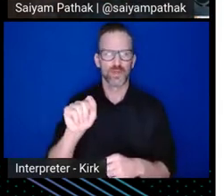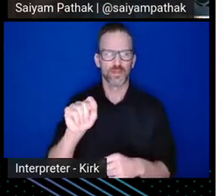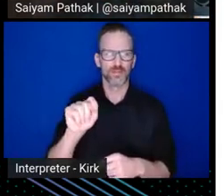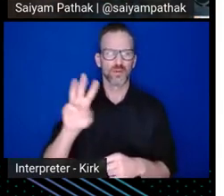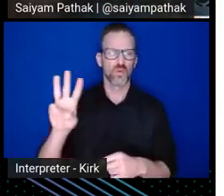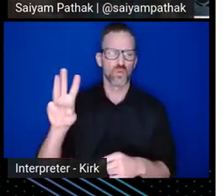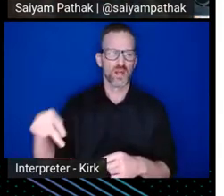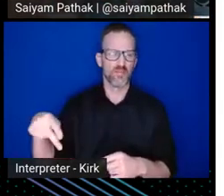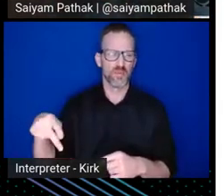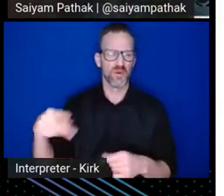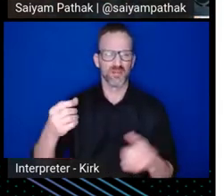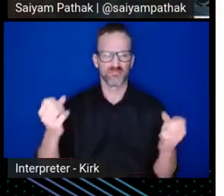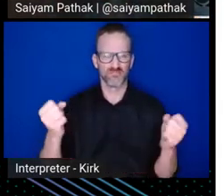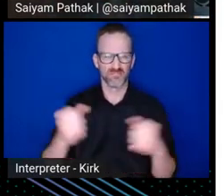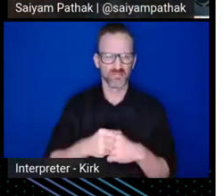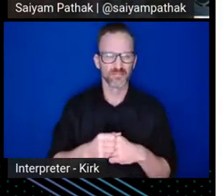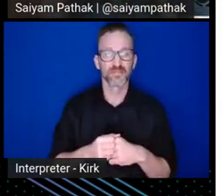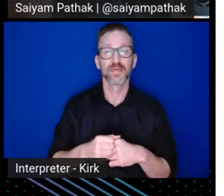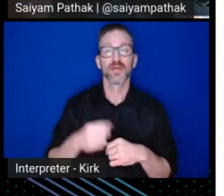HashiCorp introduced two products,